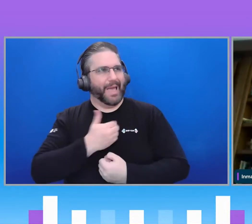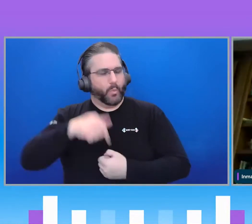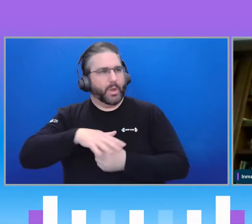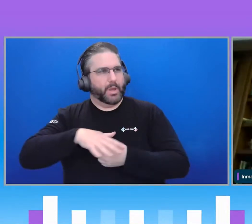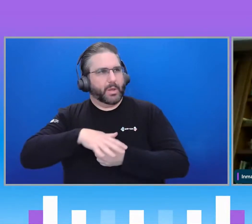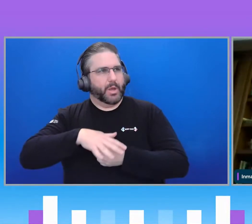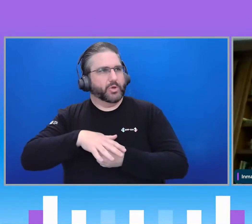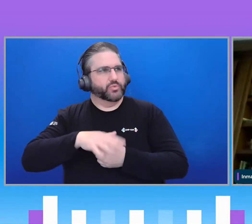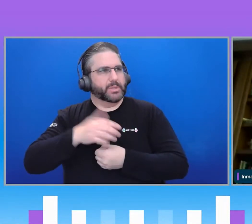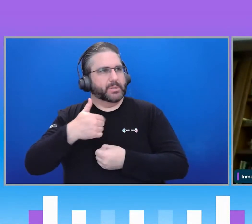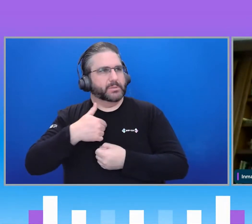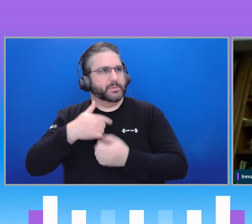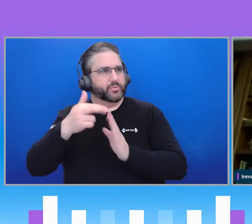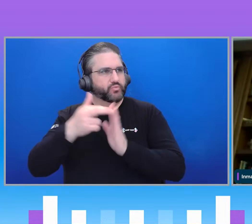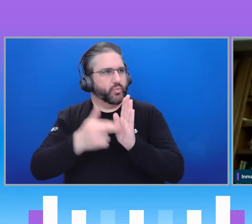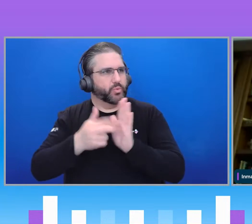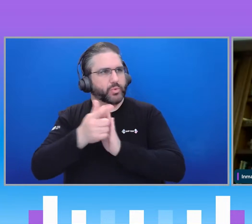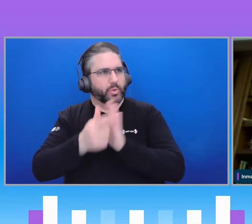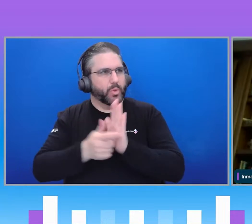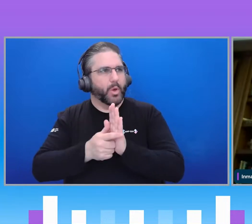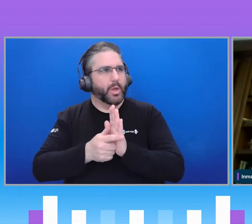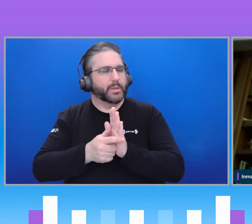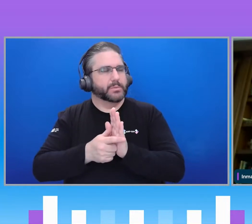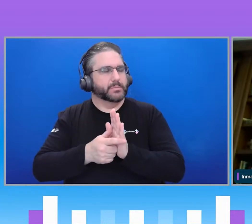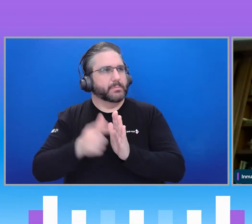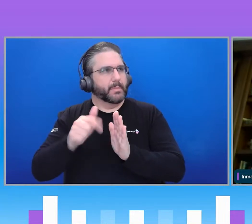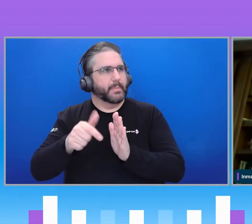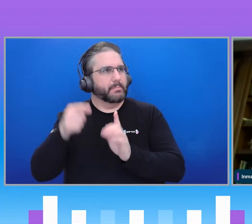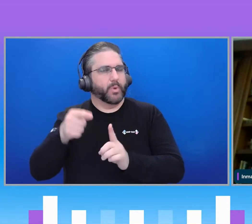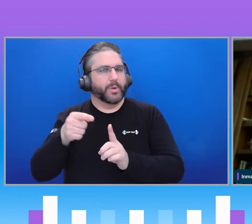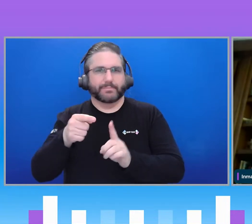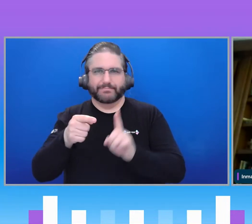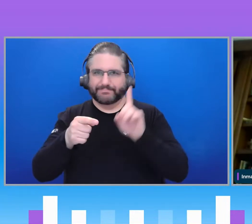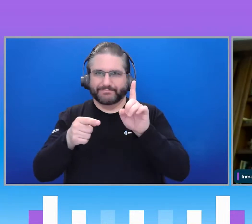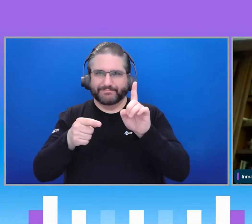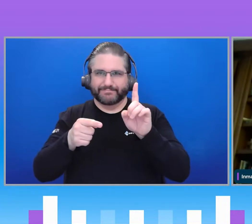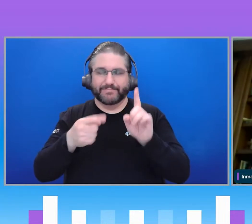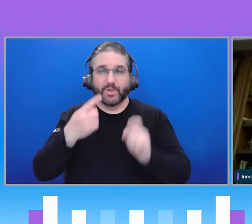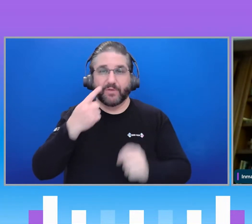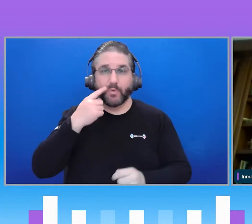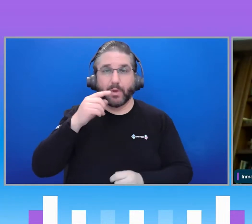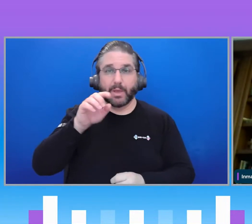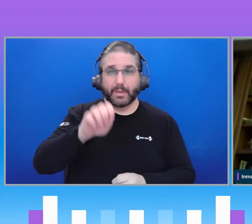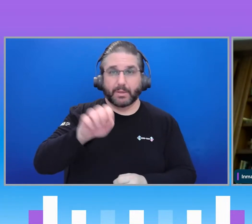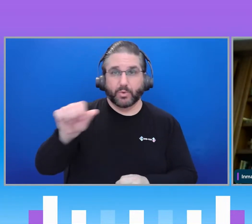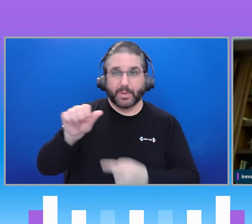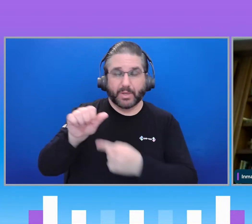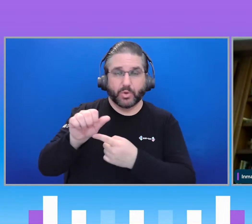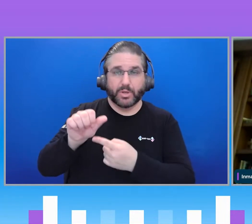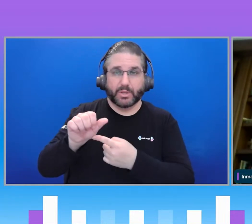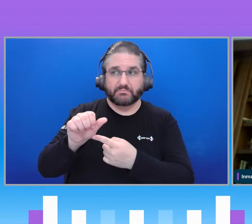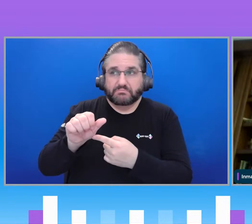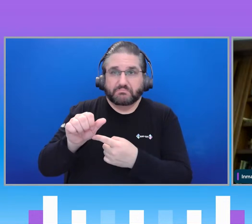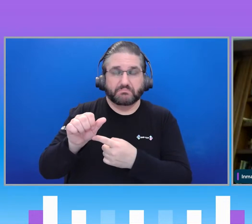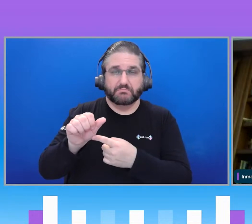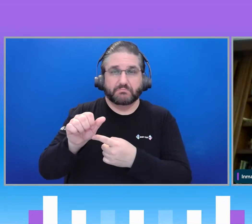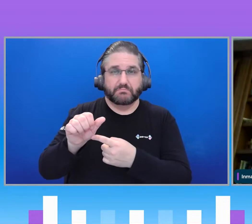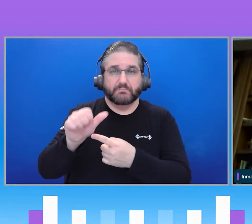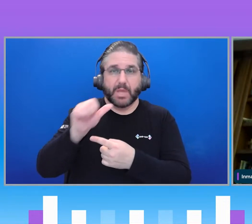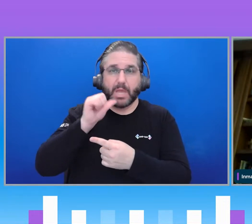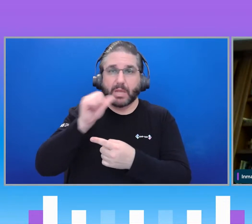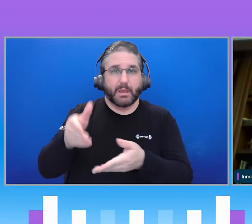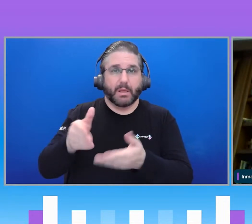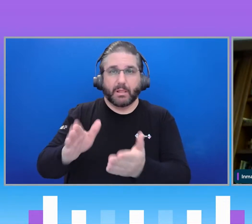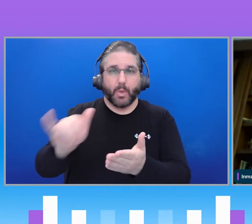developed and launched from. In this case, there is nothing in the European Accessibility Act referring to that